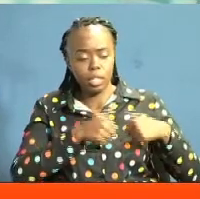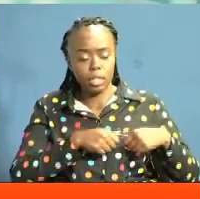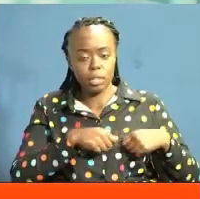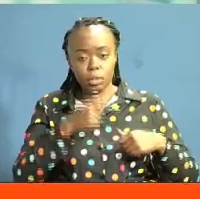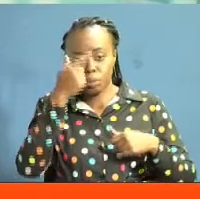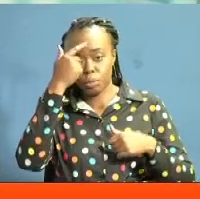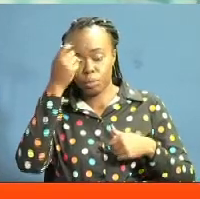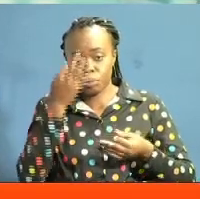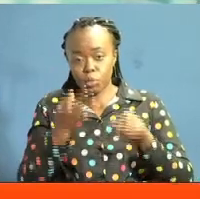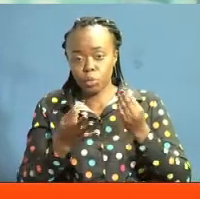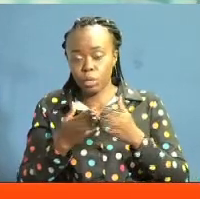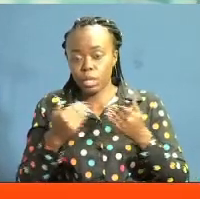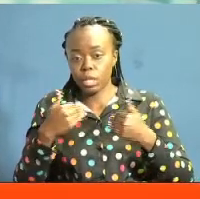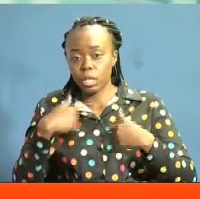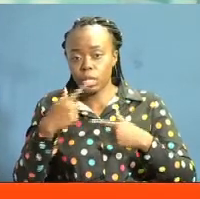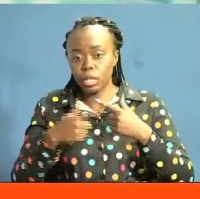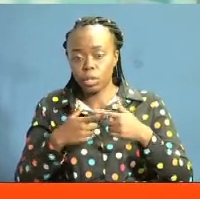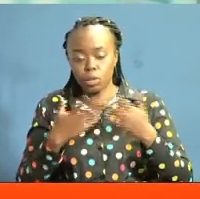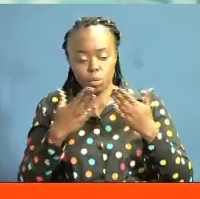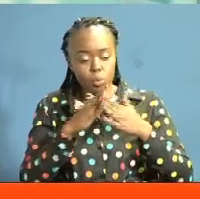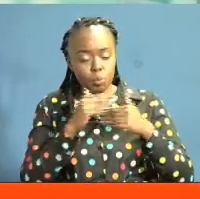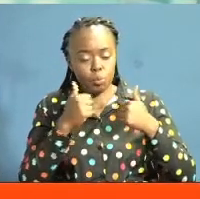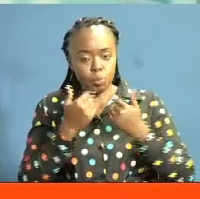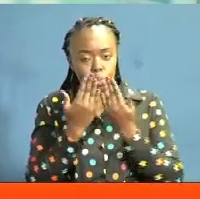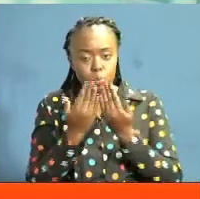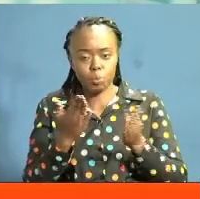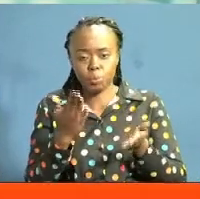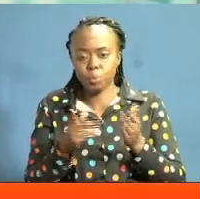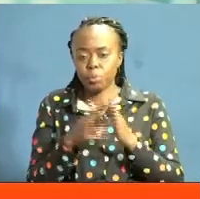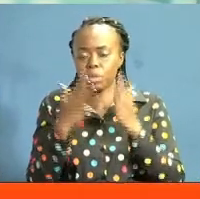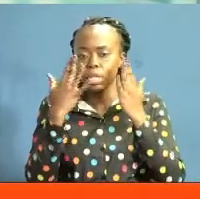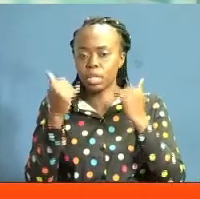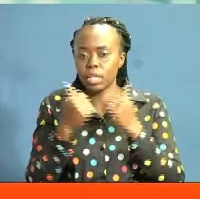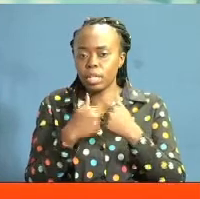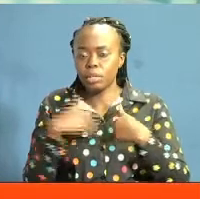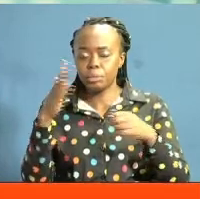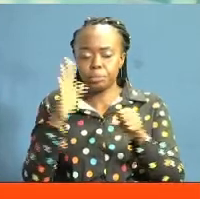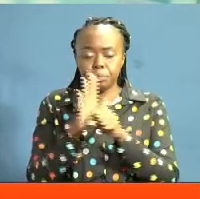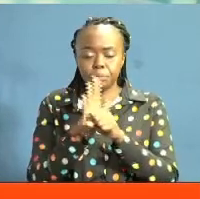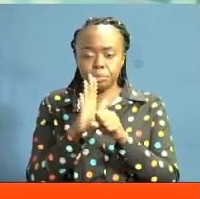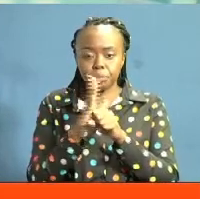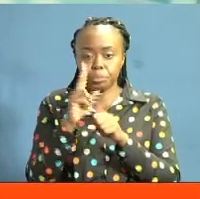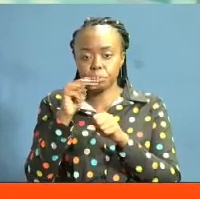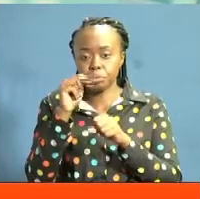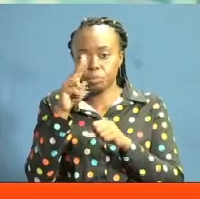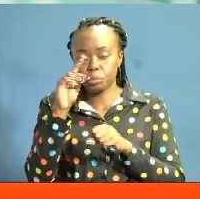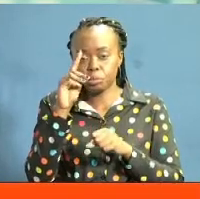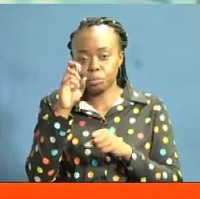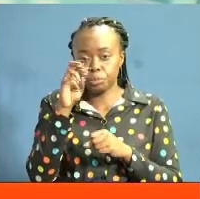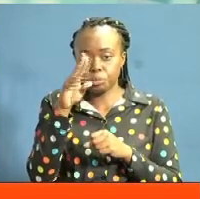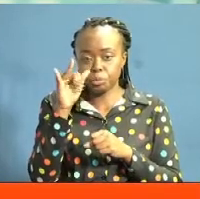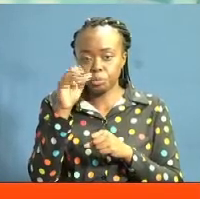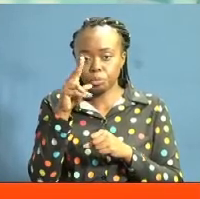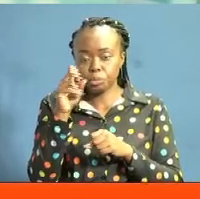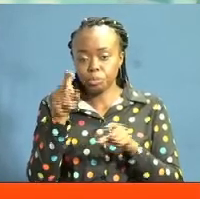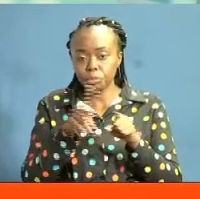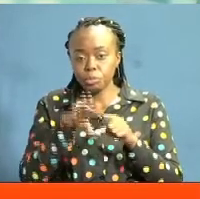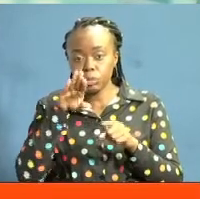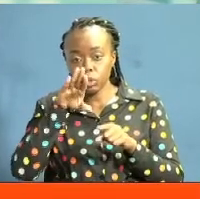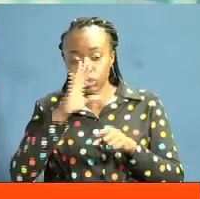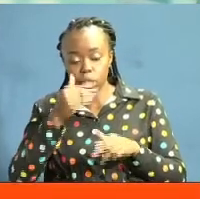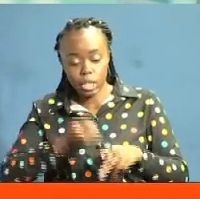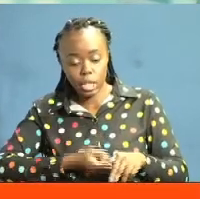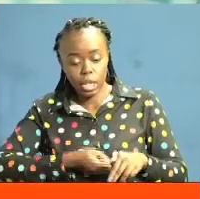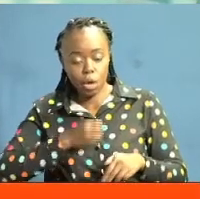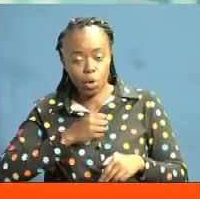the circumstances they got the baby with. Because like now we know there's a lot of defilement, or even fathers are defiling their own